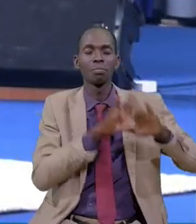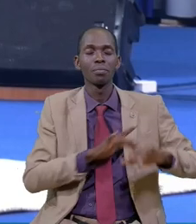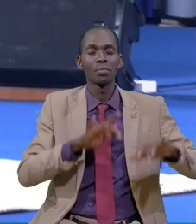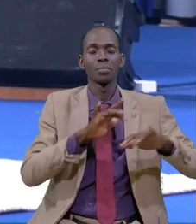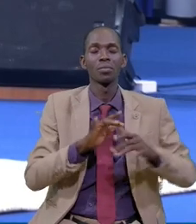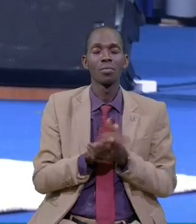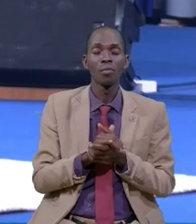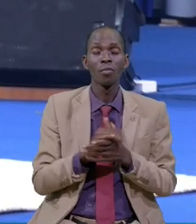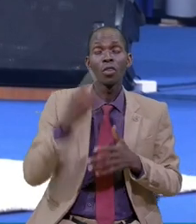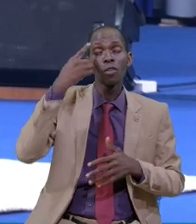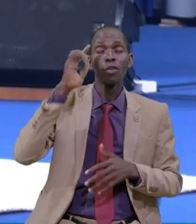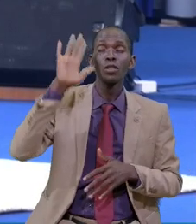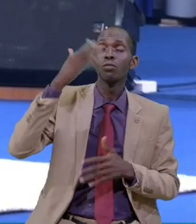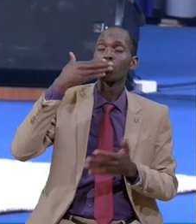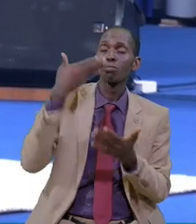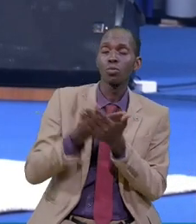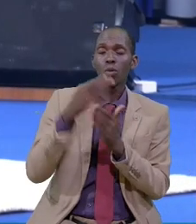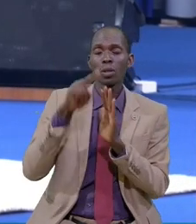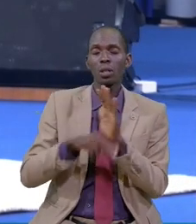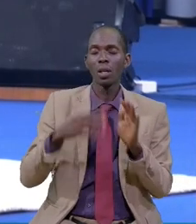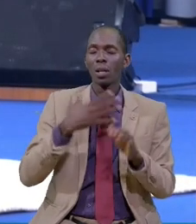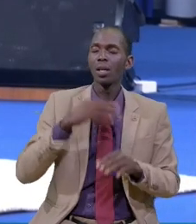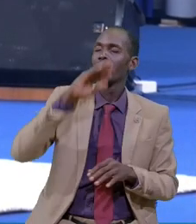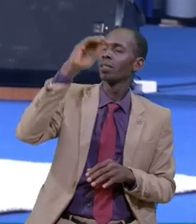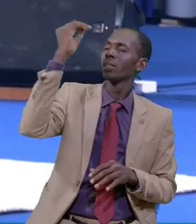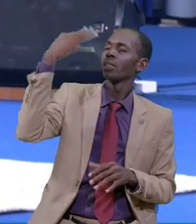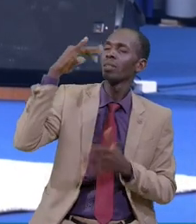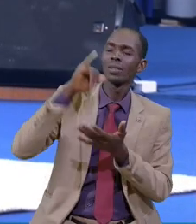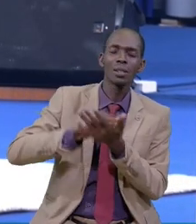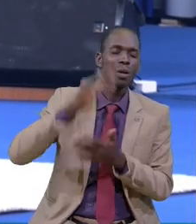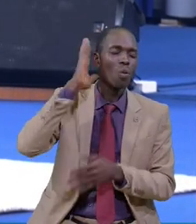For your goodness and grace that will never fail.